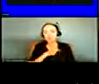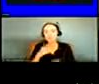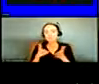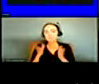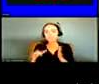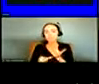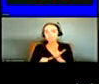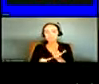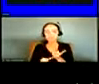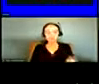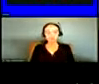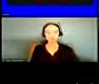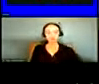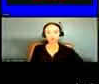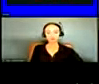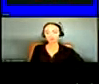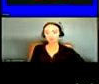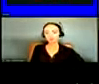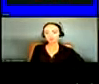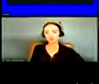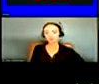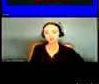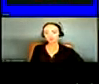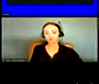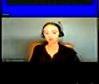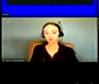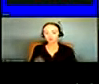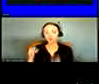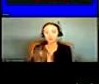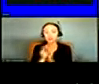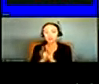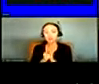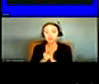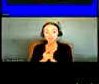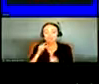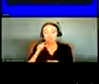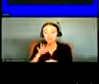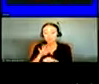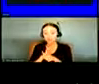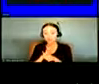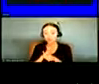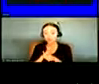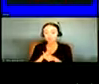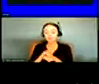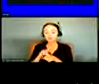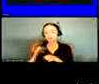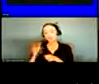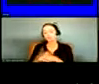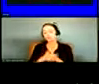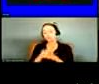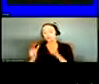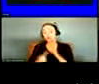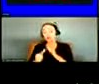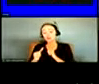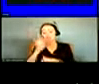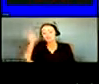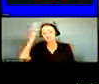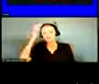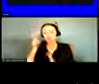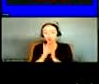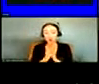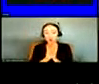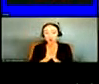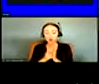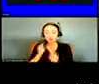assistance. The legislation would ensure, to the extent allowable under federal law, that the benefit of the